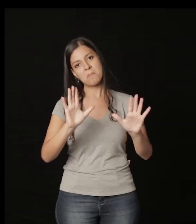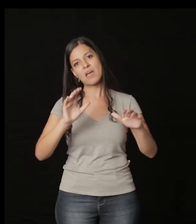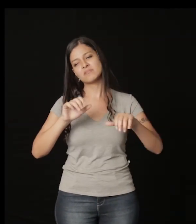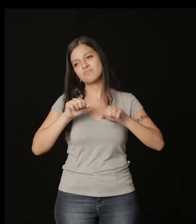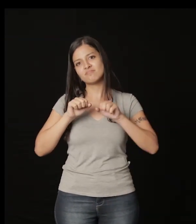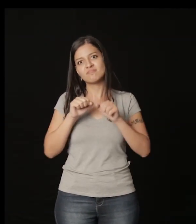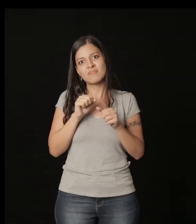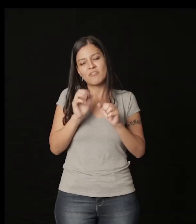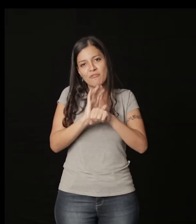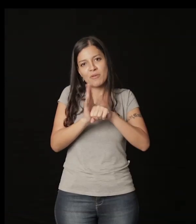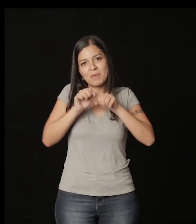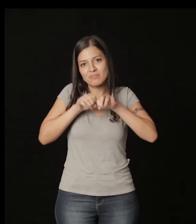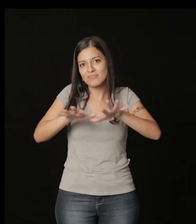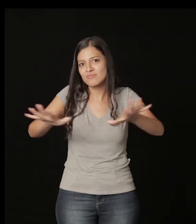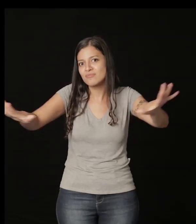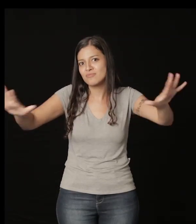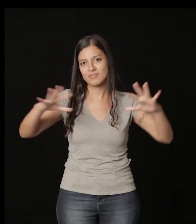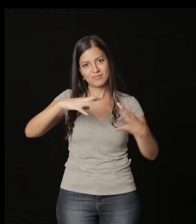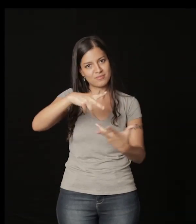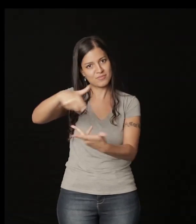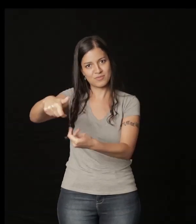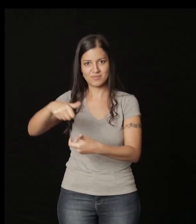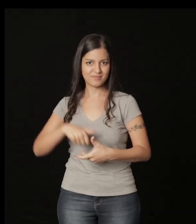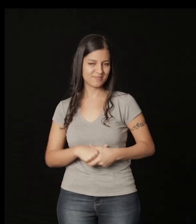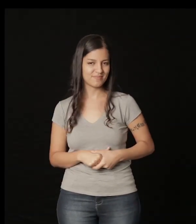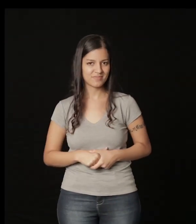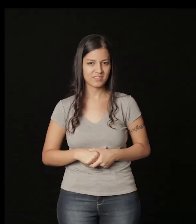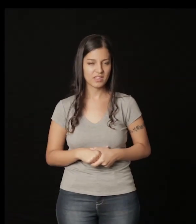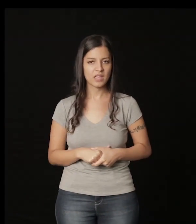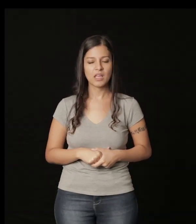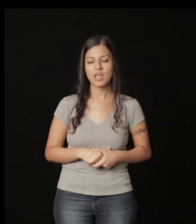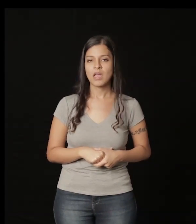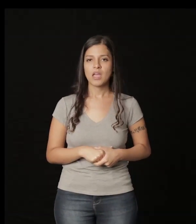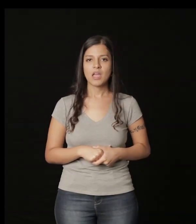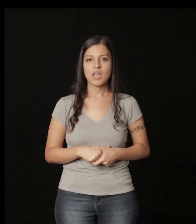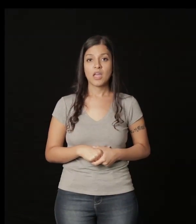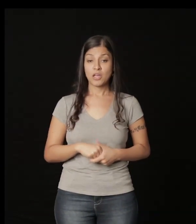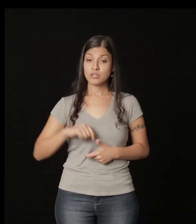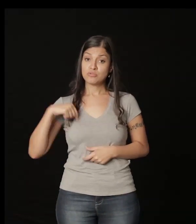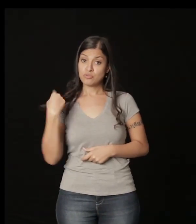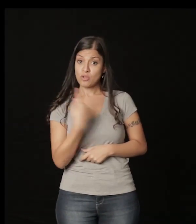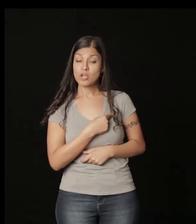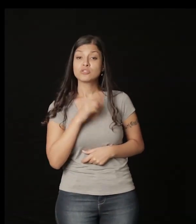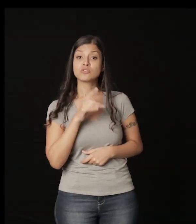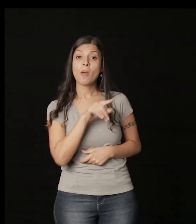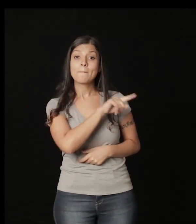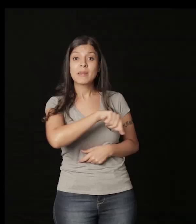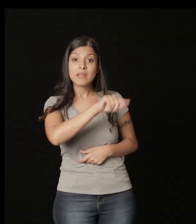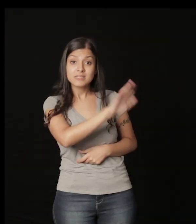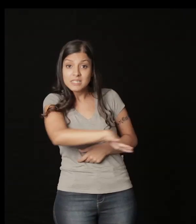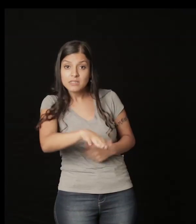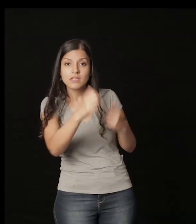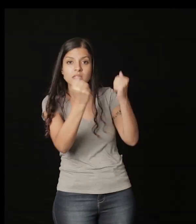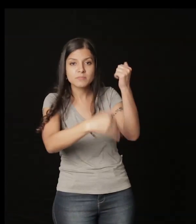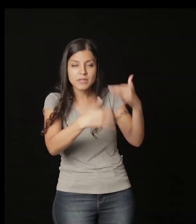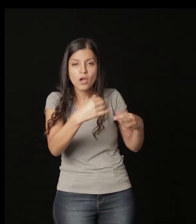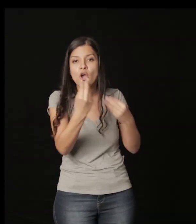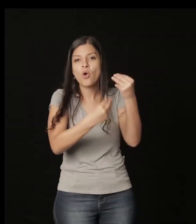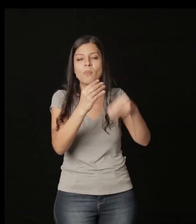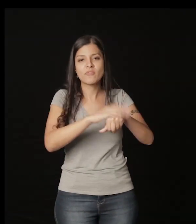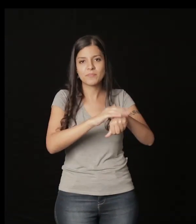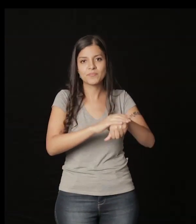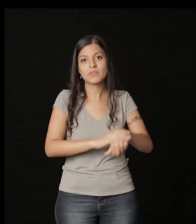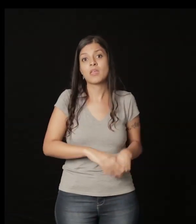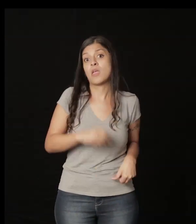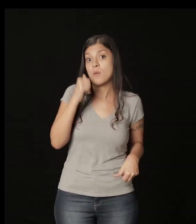But it's out there in the world. We just explain a little bit about the way the film was made. The